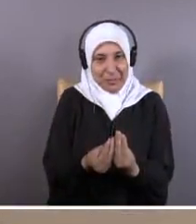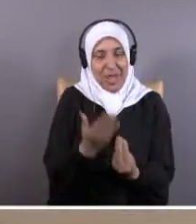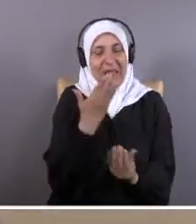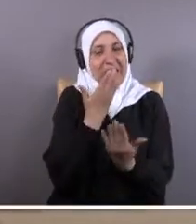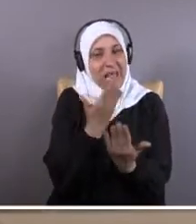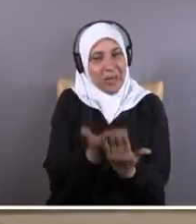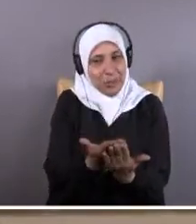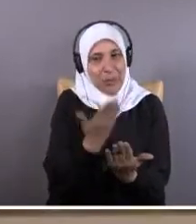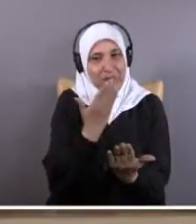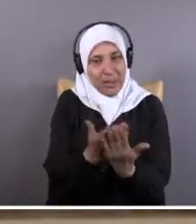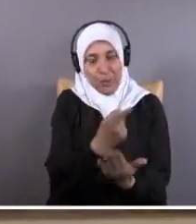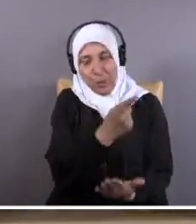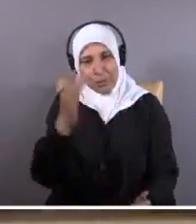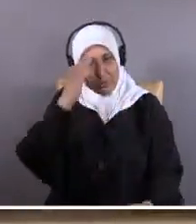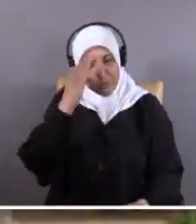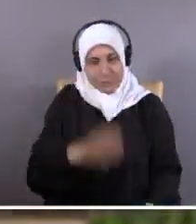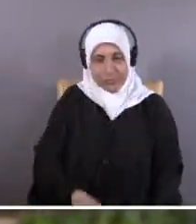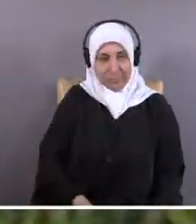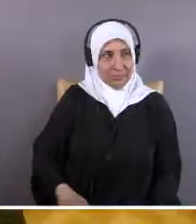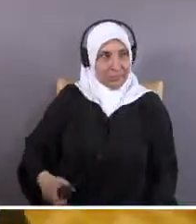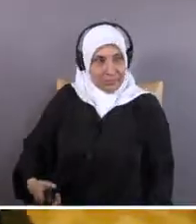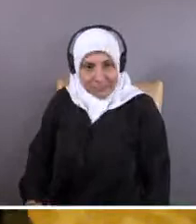Thank you. Merci. Merci.